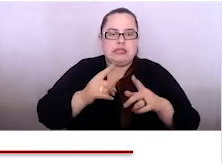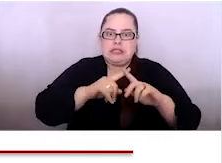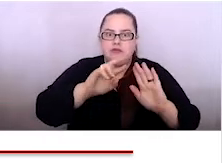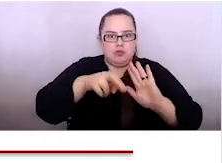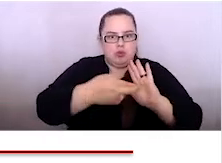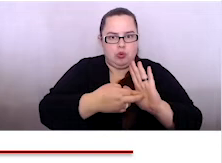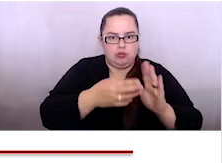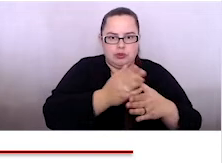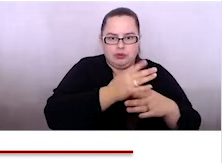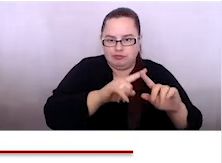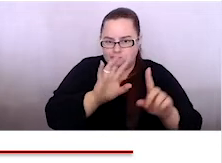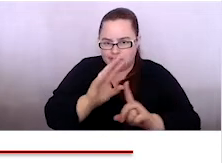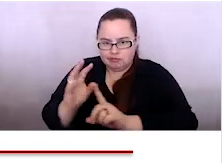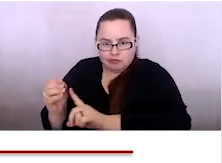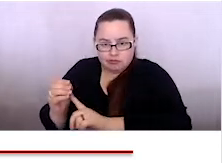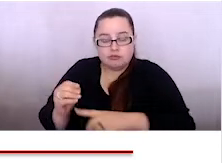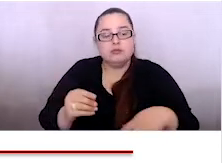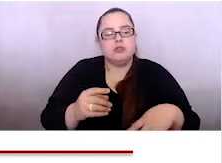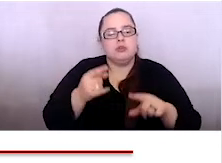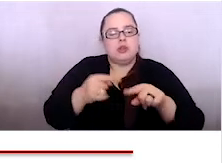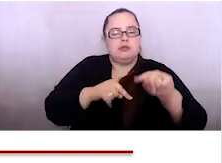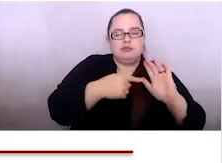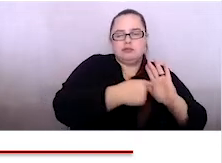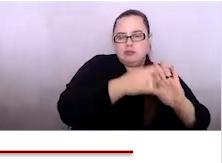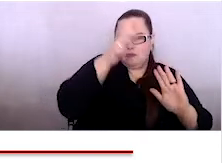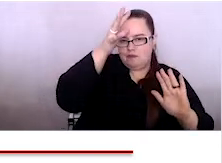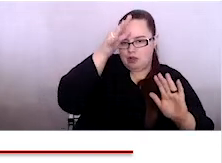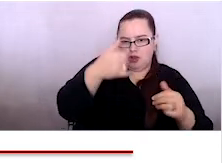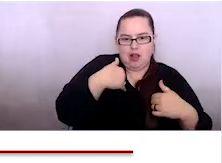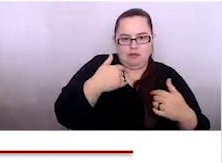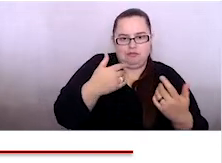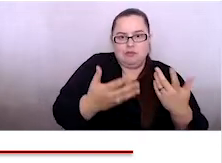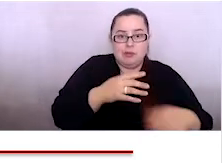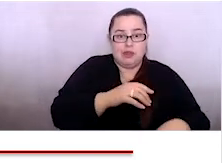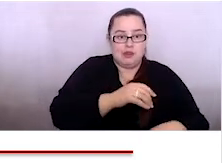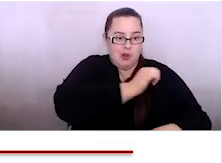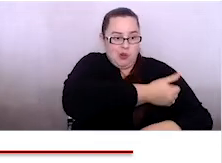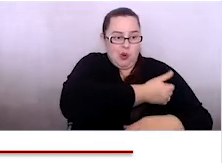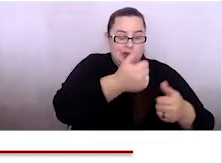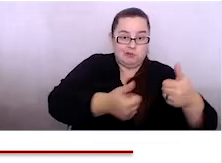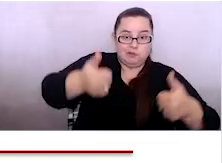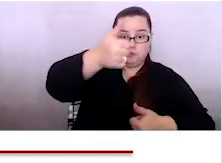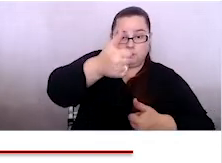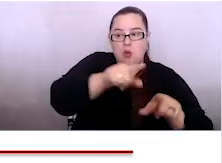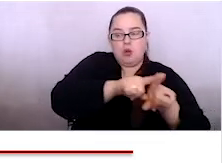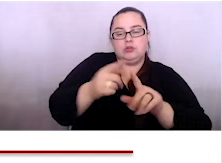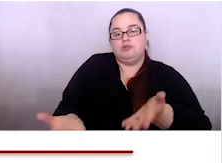For example, going back to the father who has all the authority figure will also have the obligation of the finances.